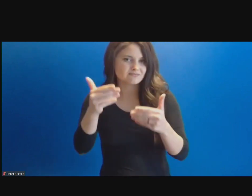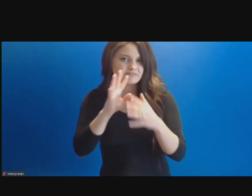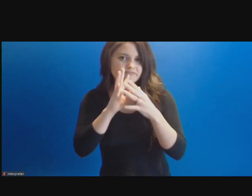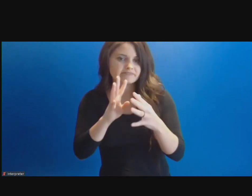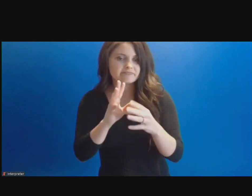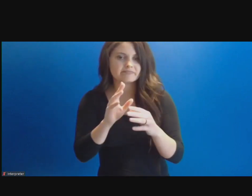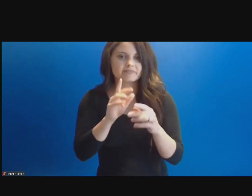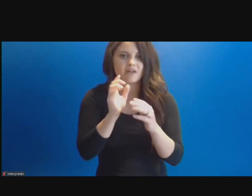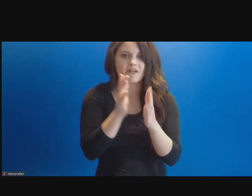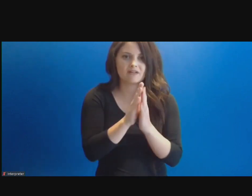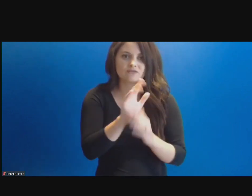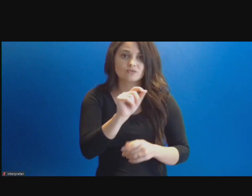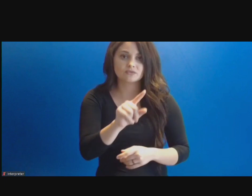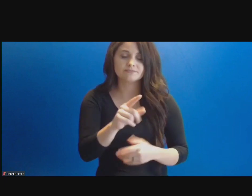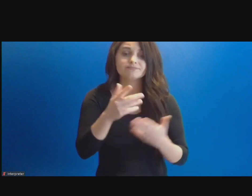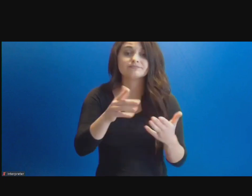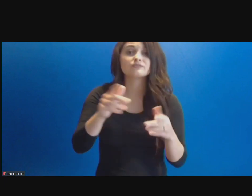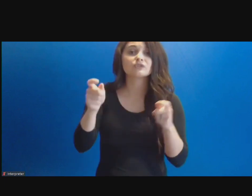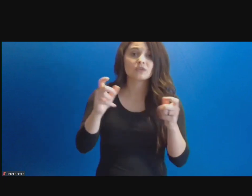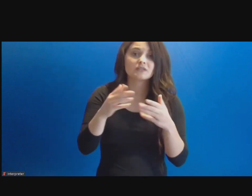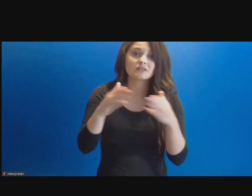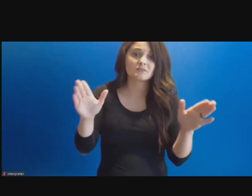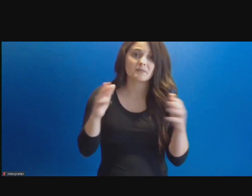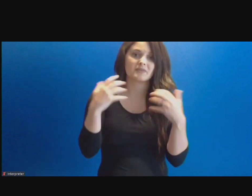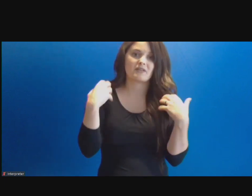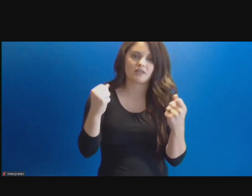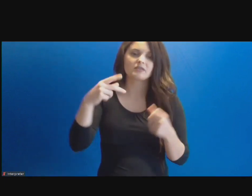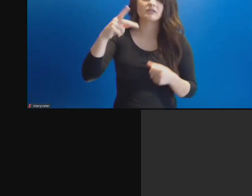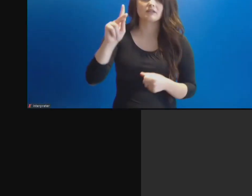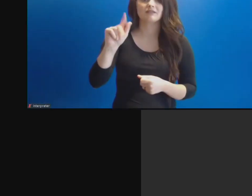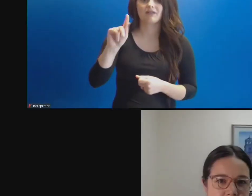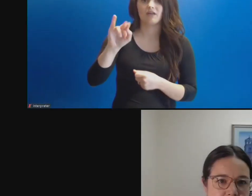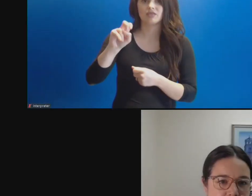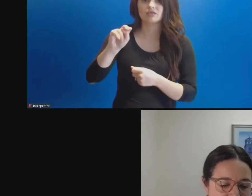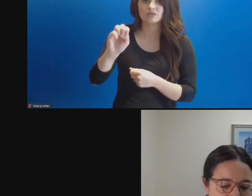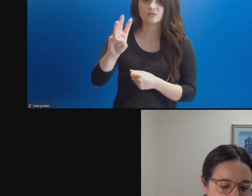get started with Director of Public Health, Katherine Wells.